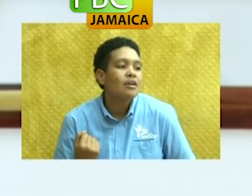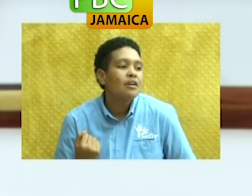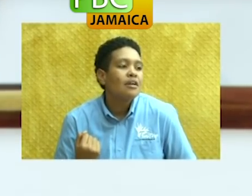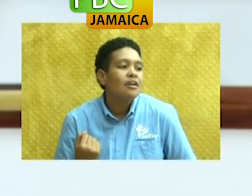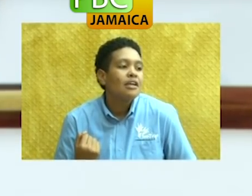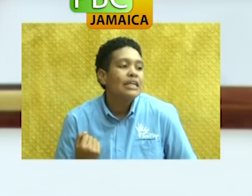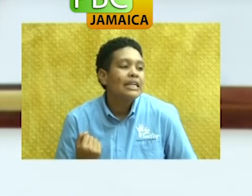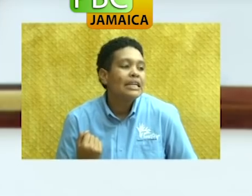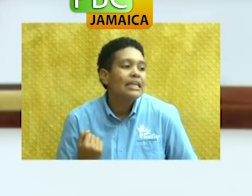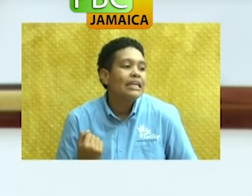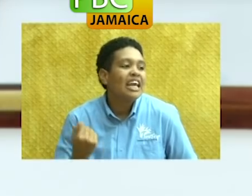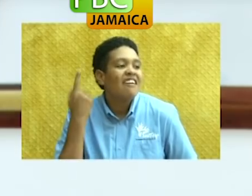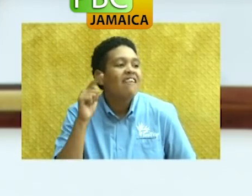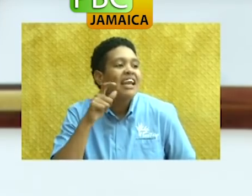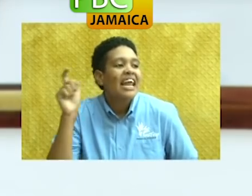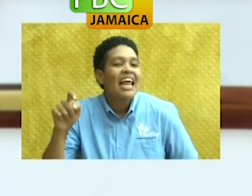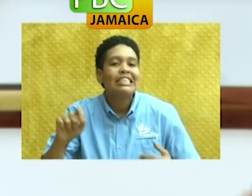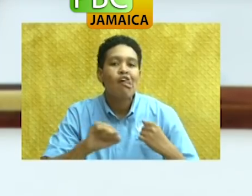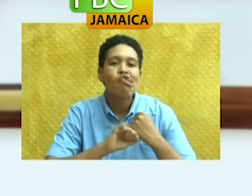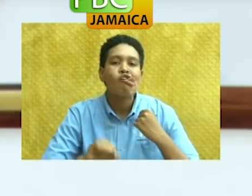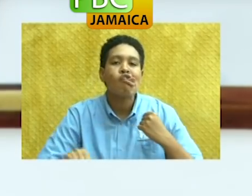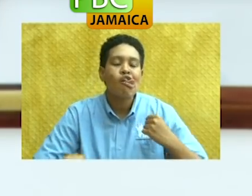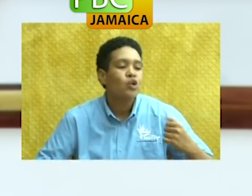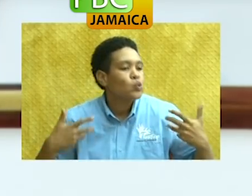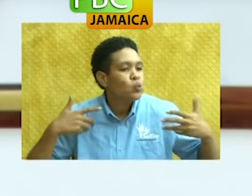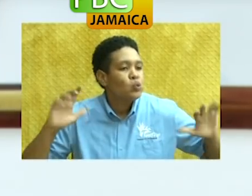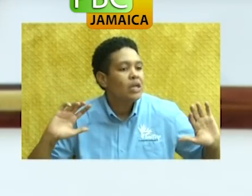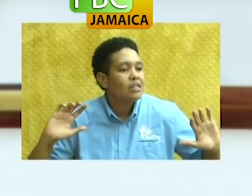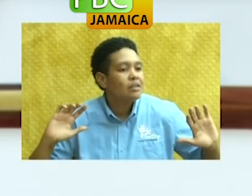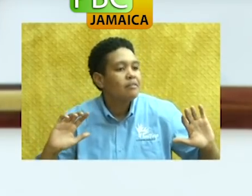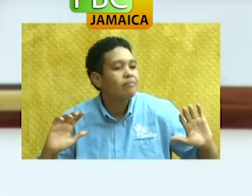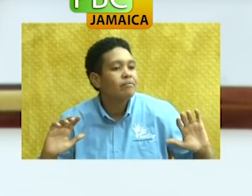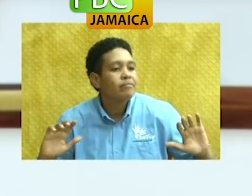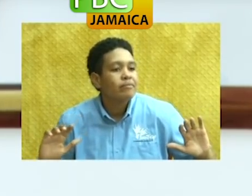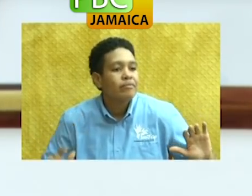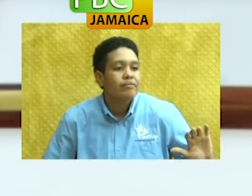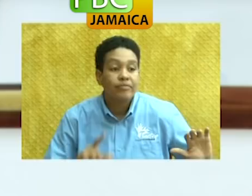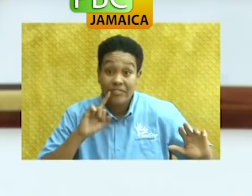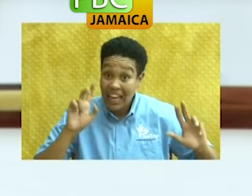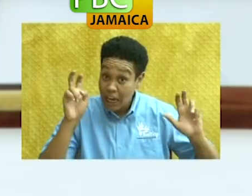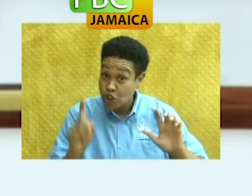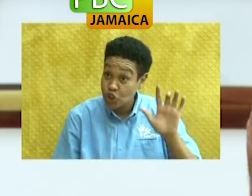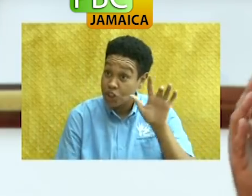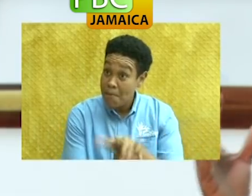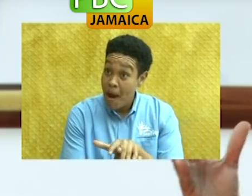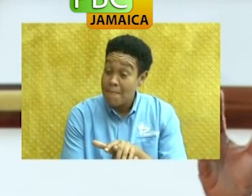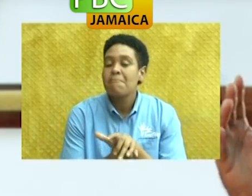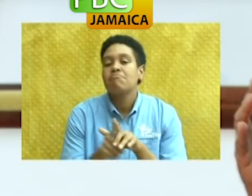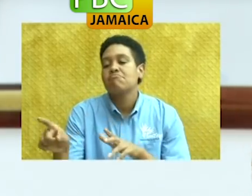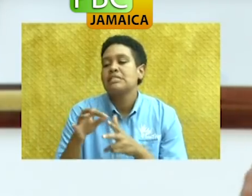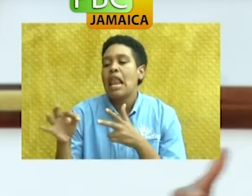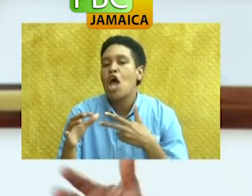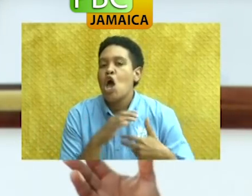for unnecessary delays, and that if there are issues that arise in